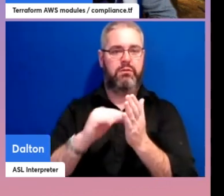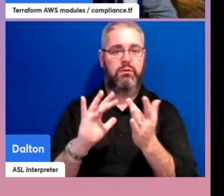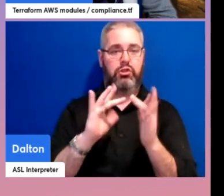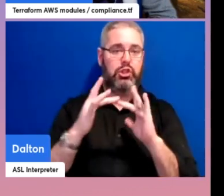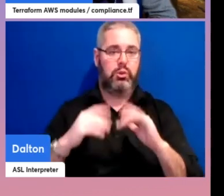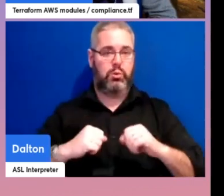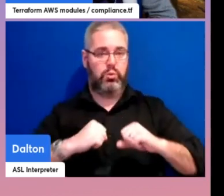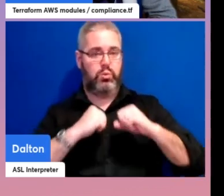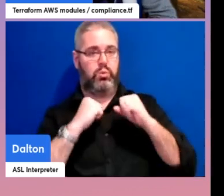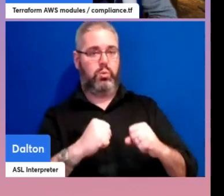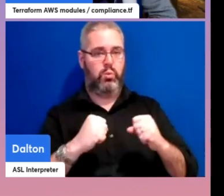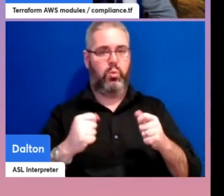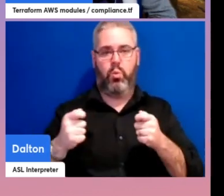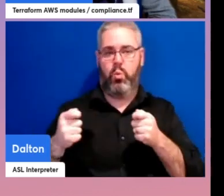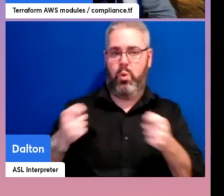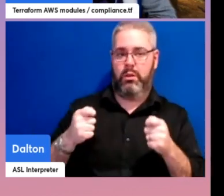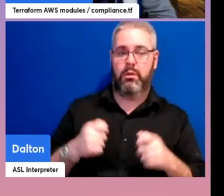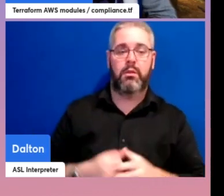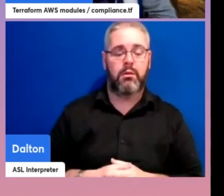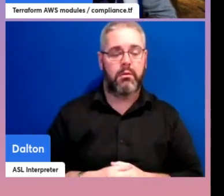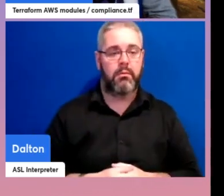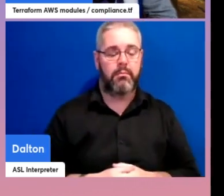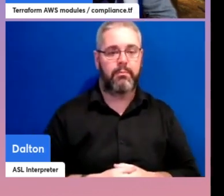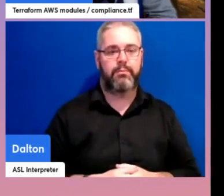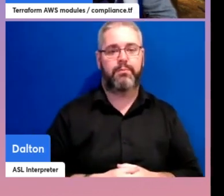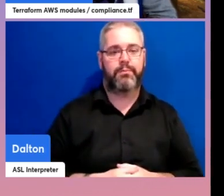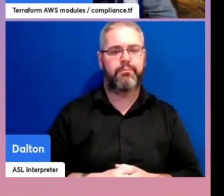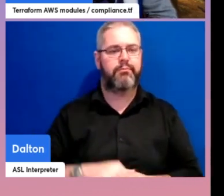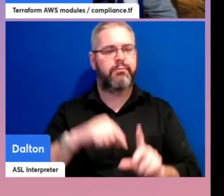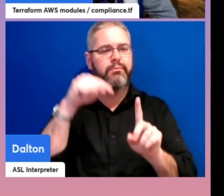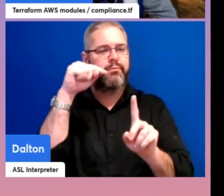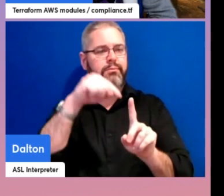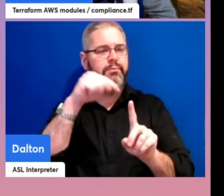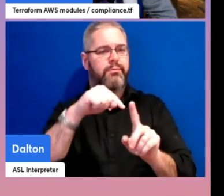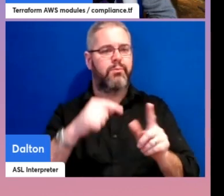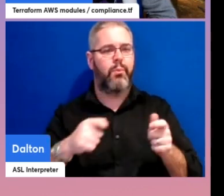Controls. These controls are very,